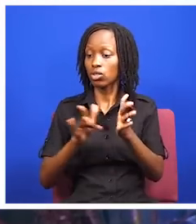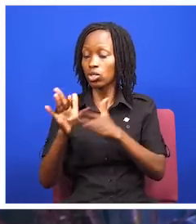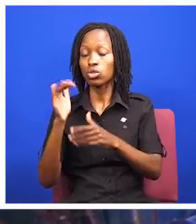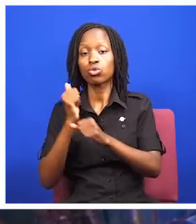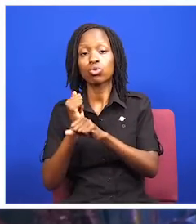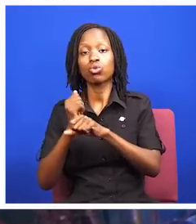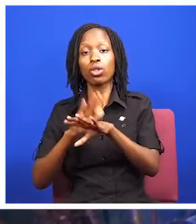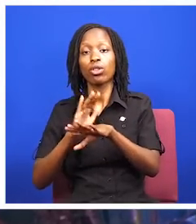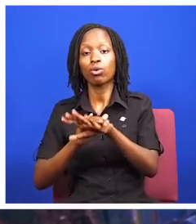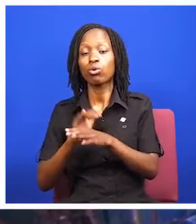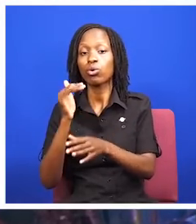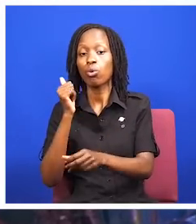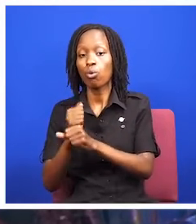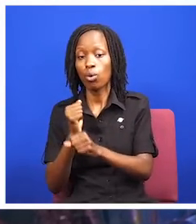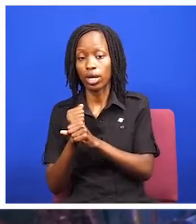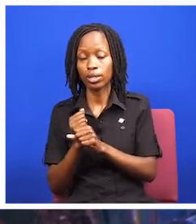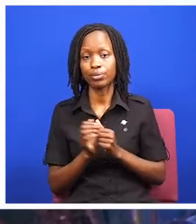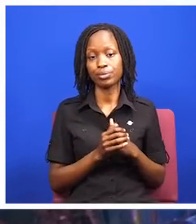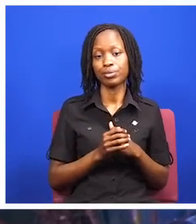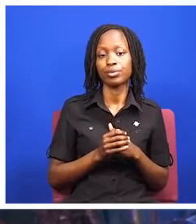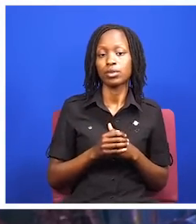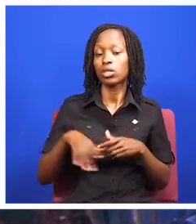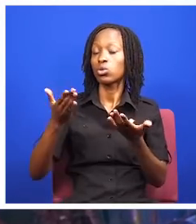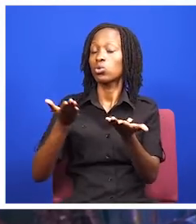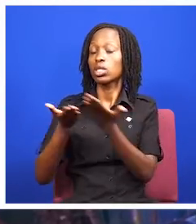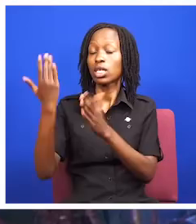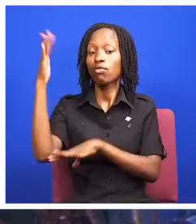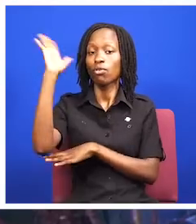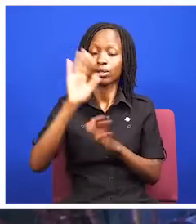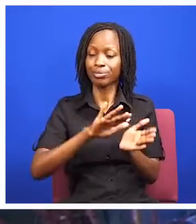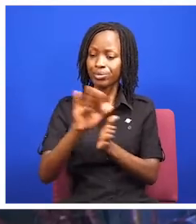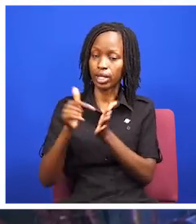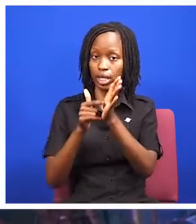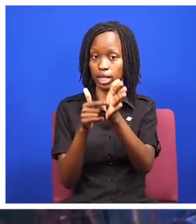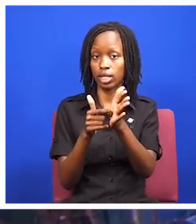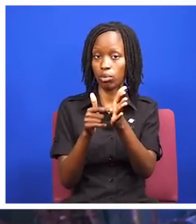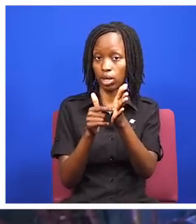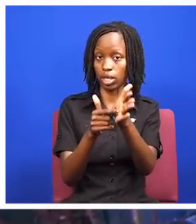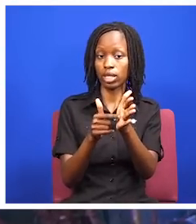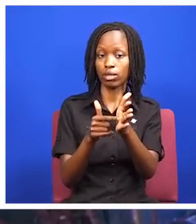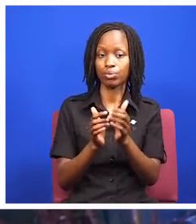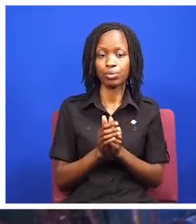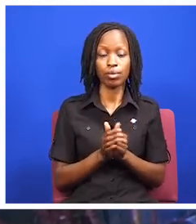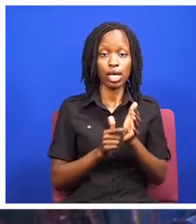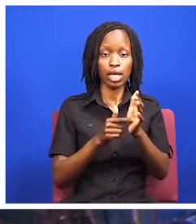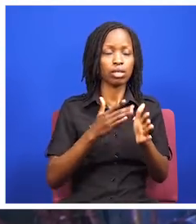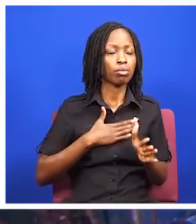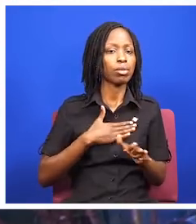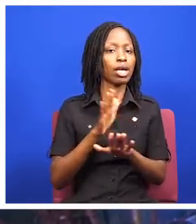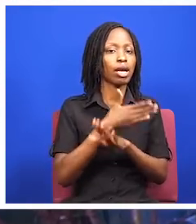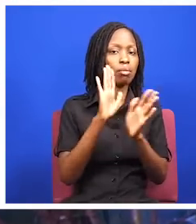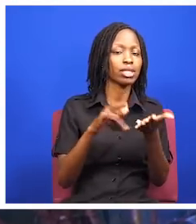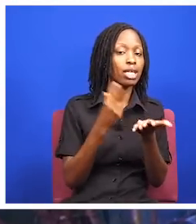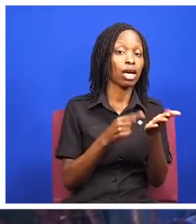good works, to serve Him. Okay? And let me give you an example. For example, let me say that I'm a musician